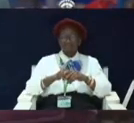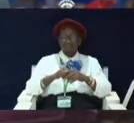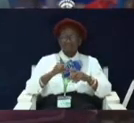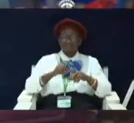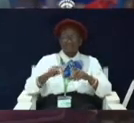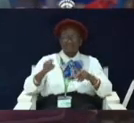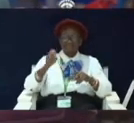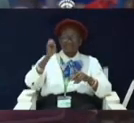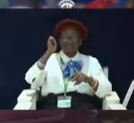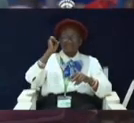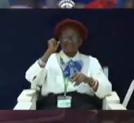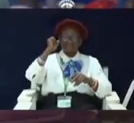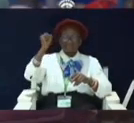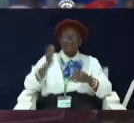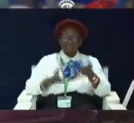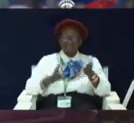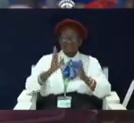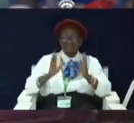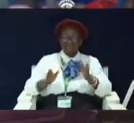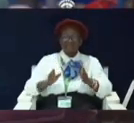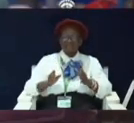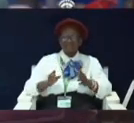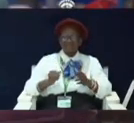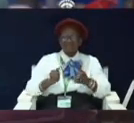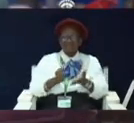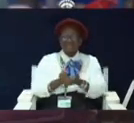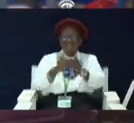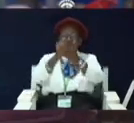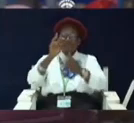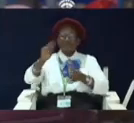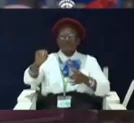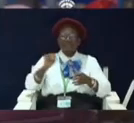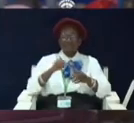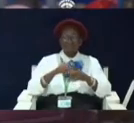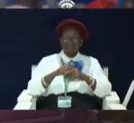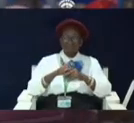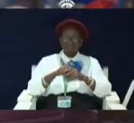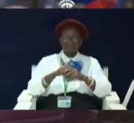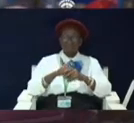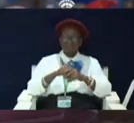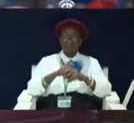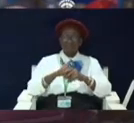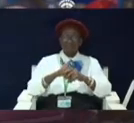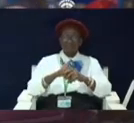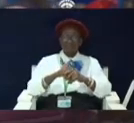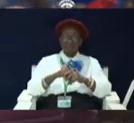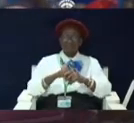his servant assisted him again.